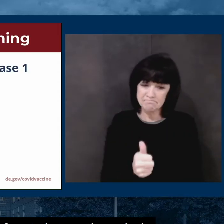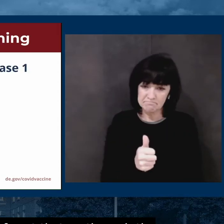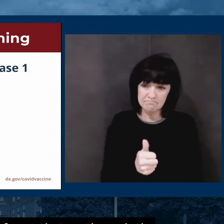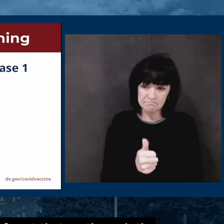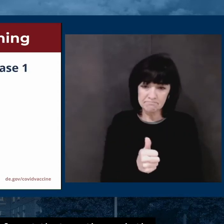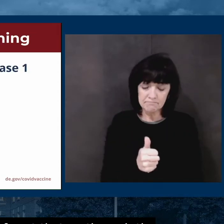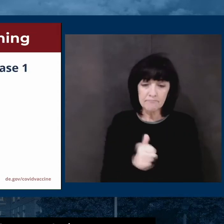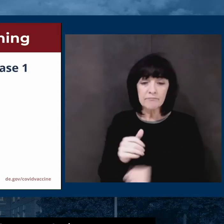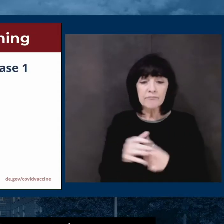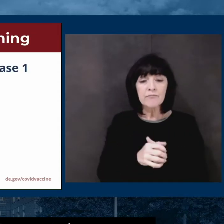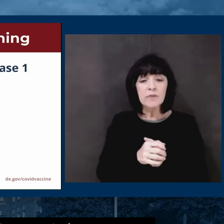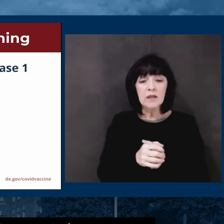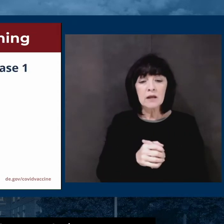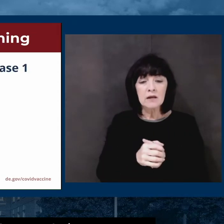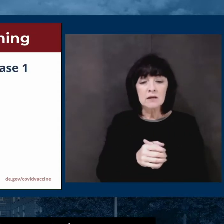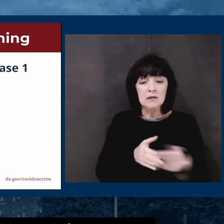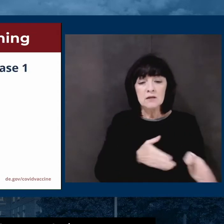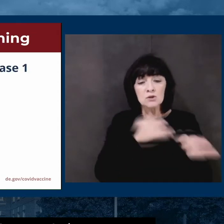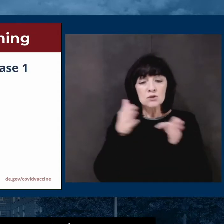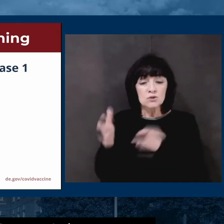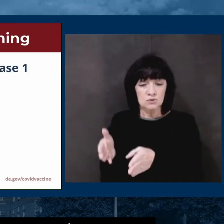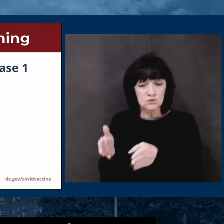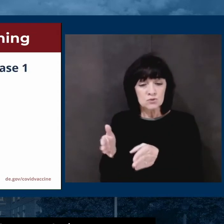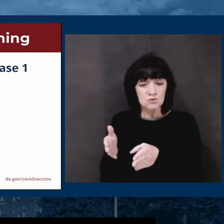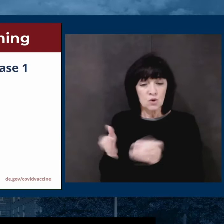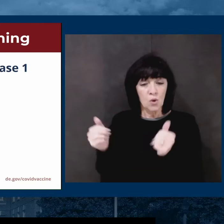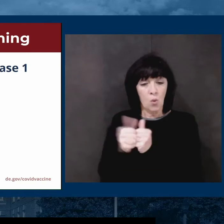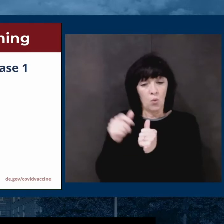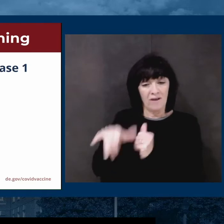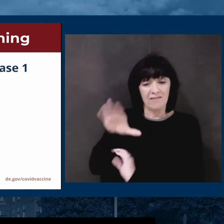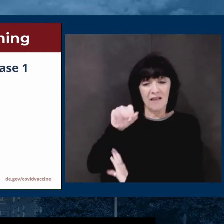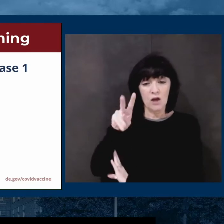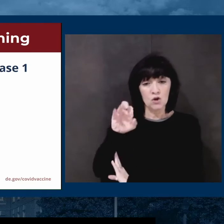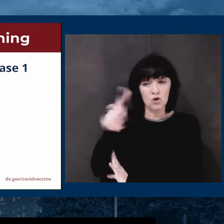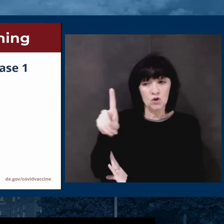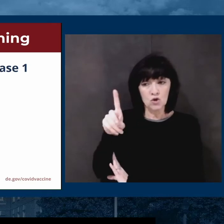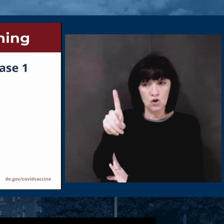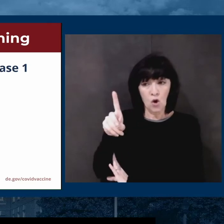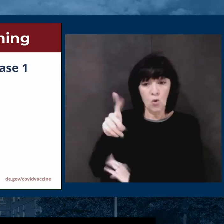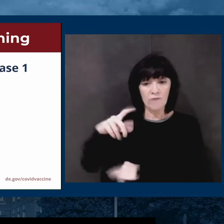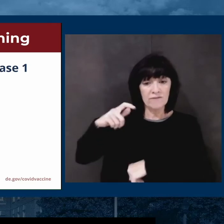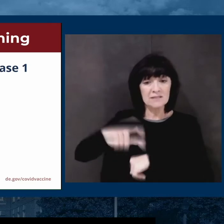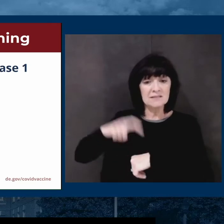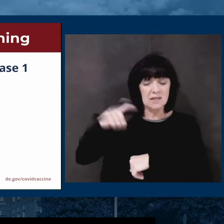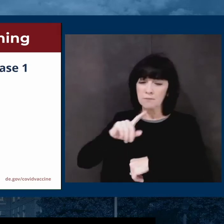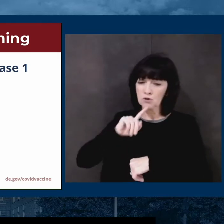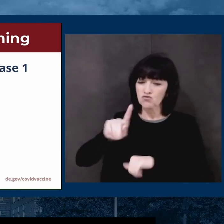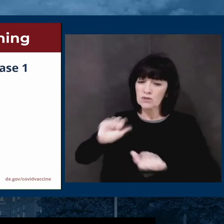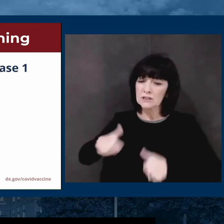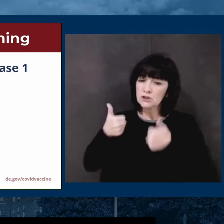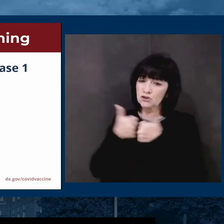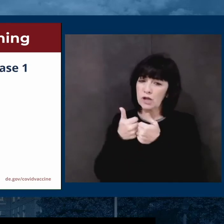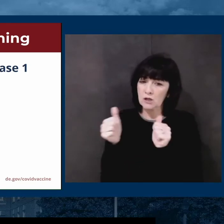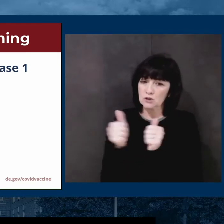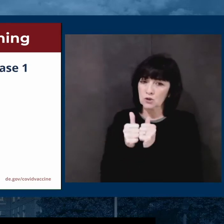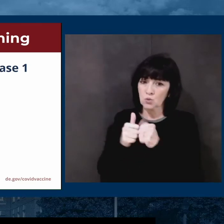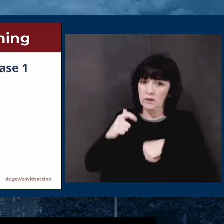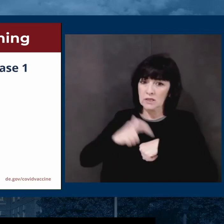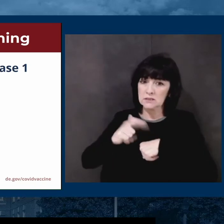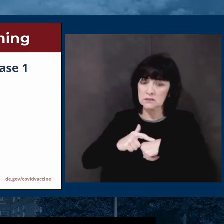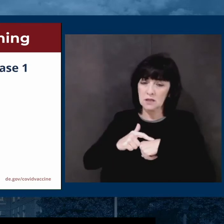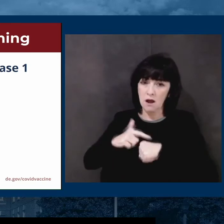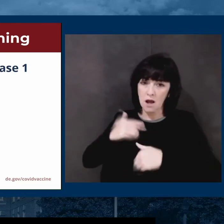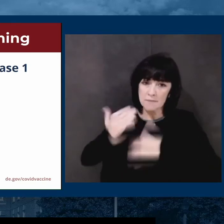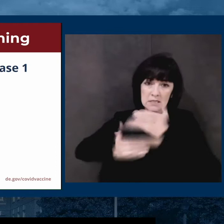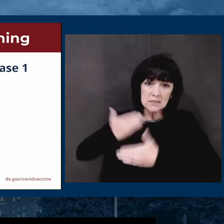Great. So kind of moving forward with the COVID vaccine timing, and this has been very challenging, and we've been working very closely with the